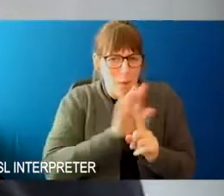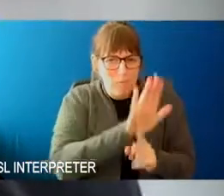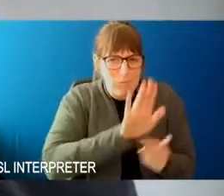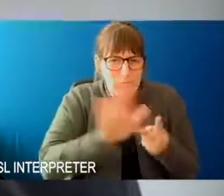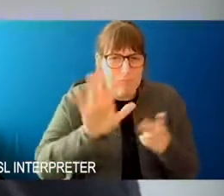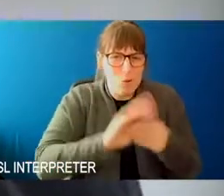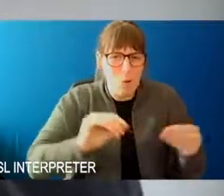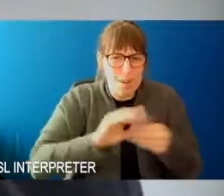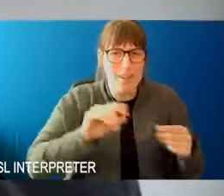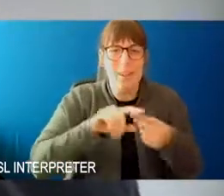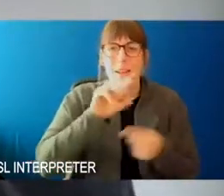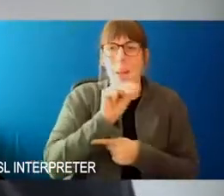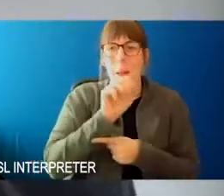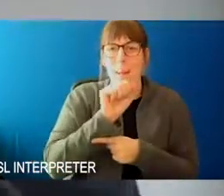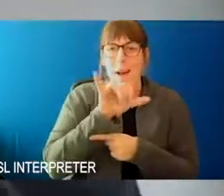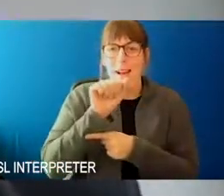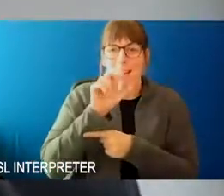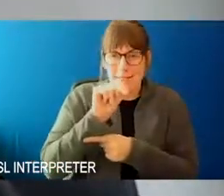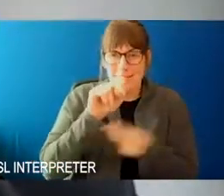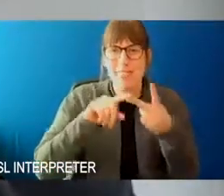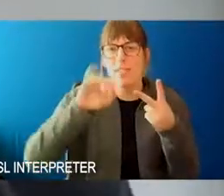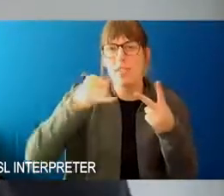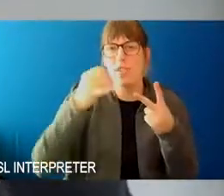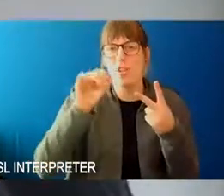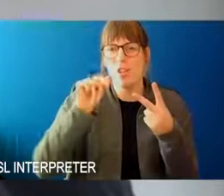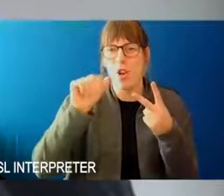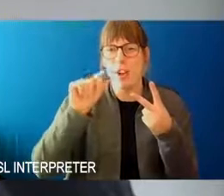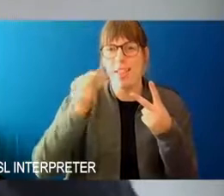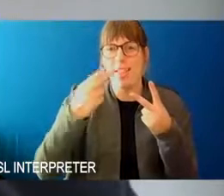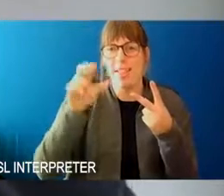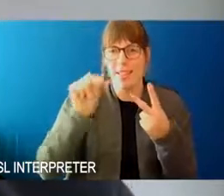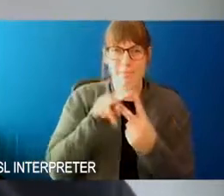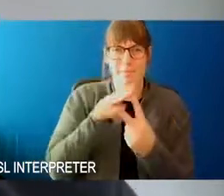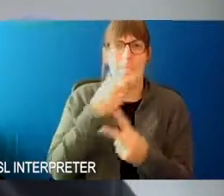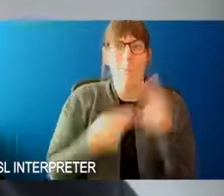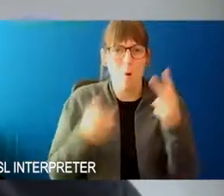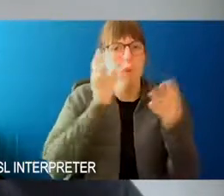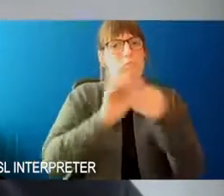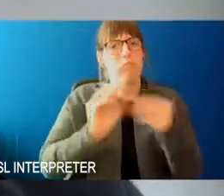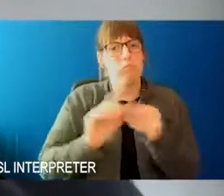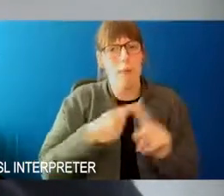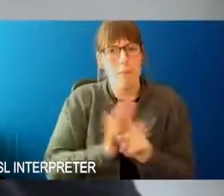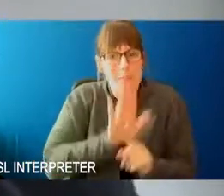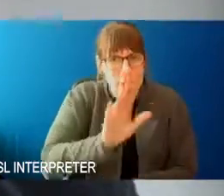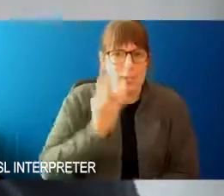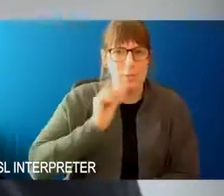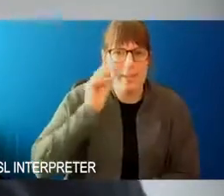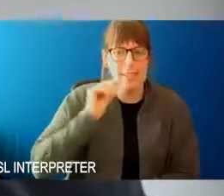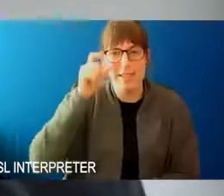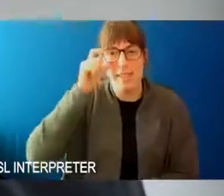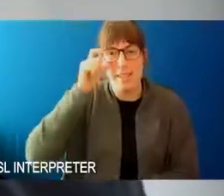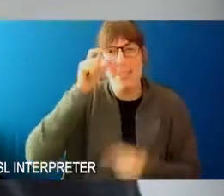months since I began to know about their stories are Mian Ziv and Jonathan Marchand. And they're both with us today to